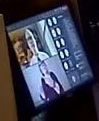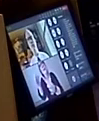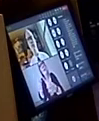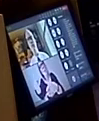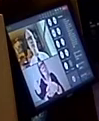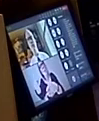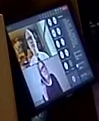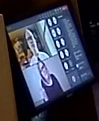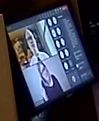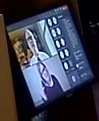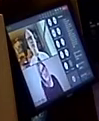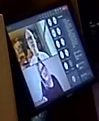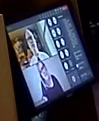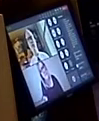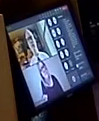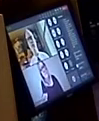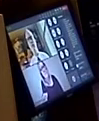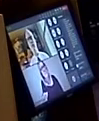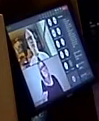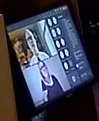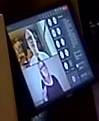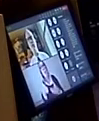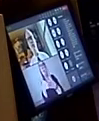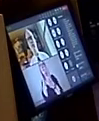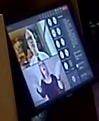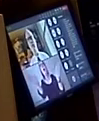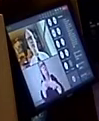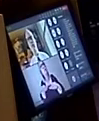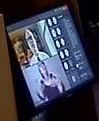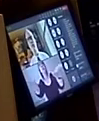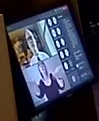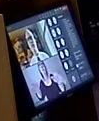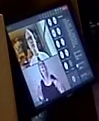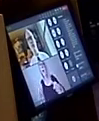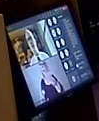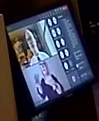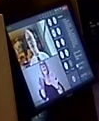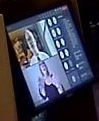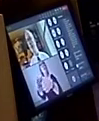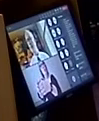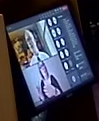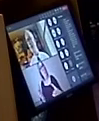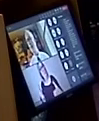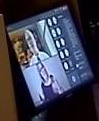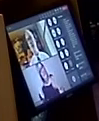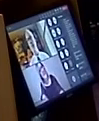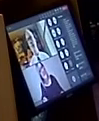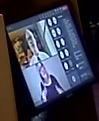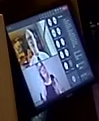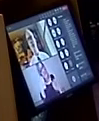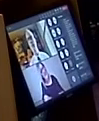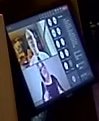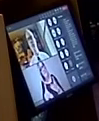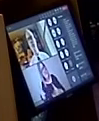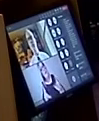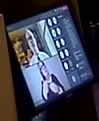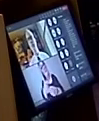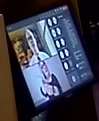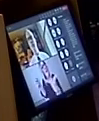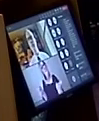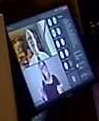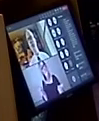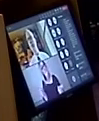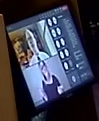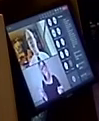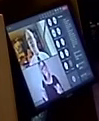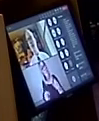actually broadening this out to the political groupings, constituency groupings. Is that